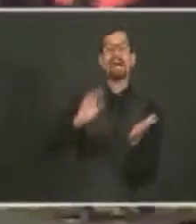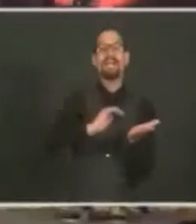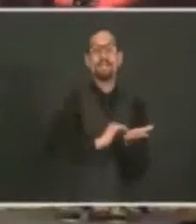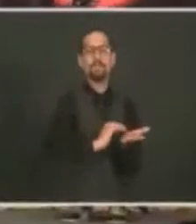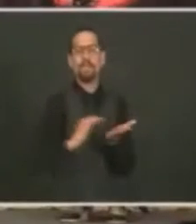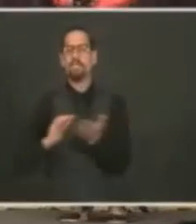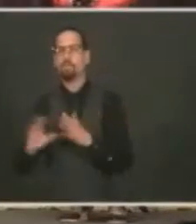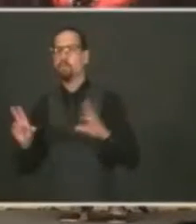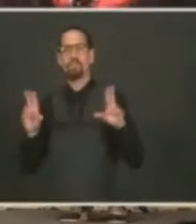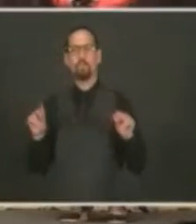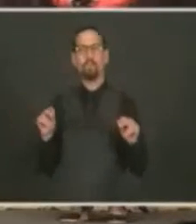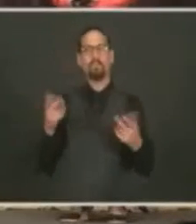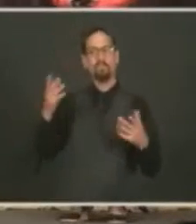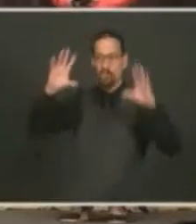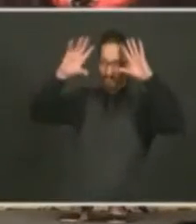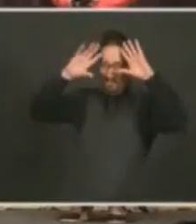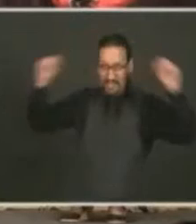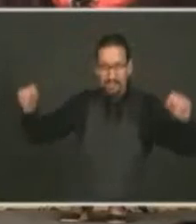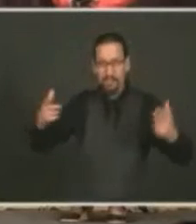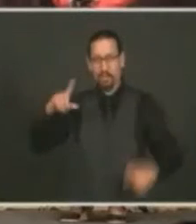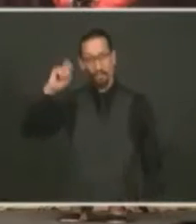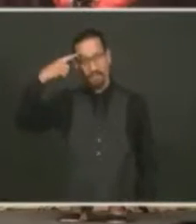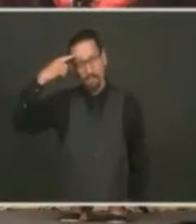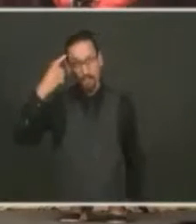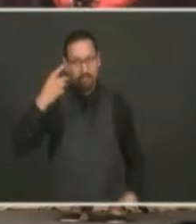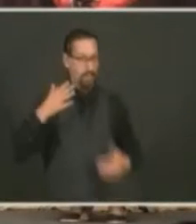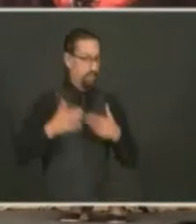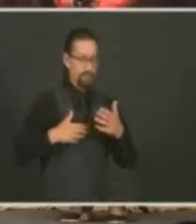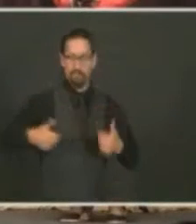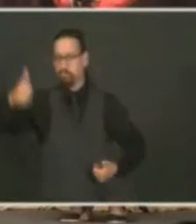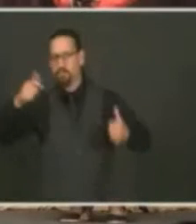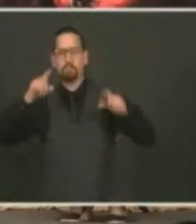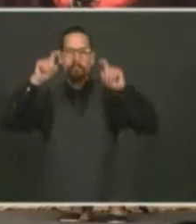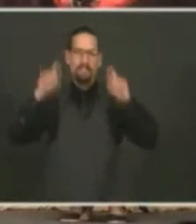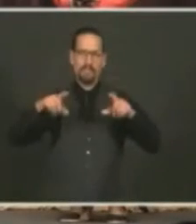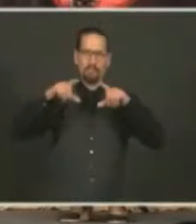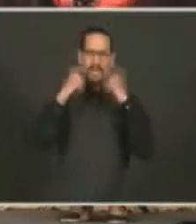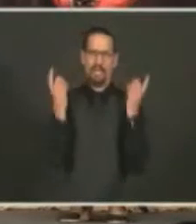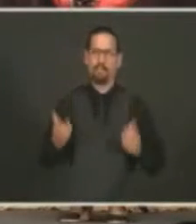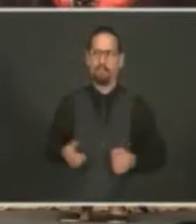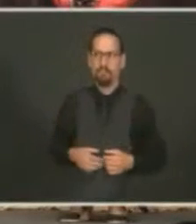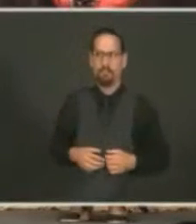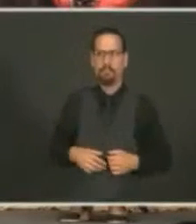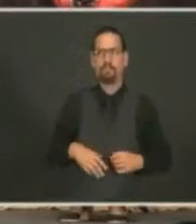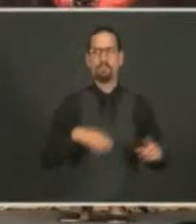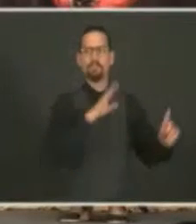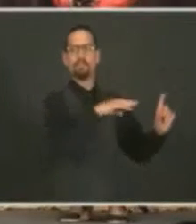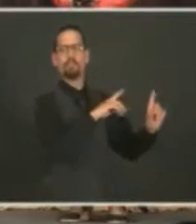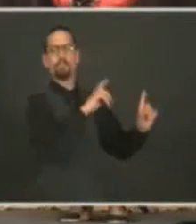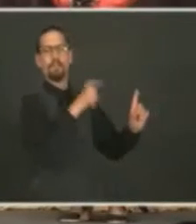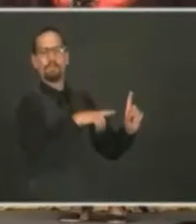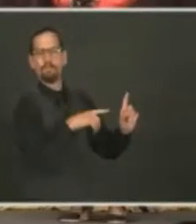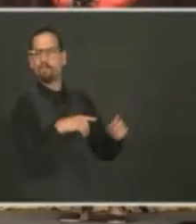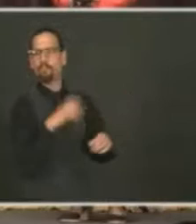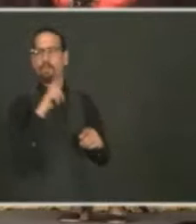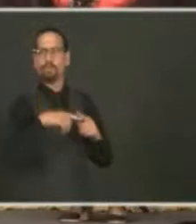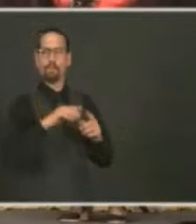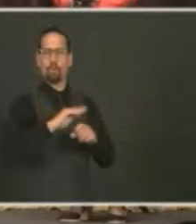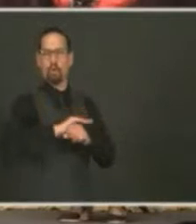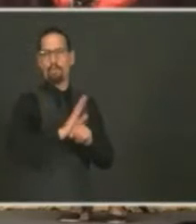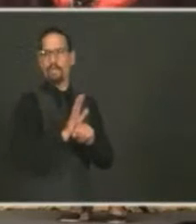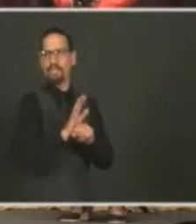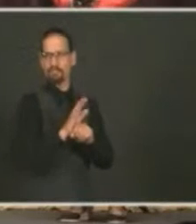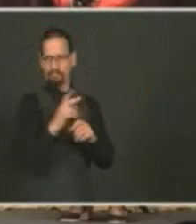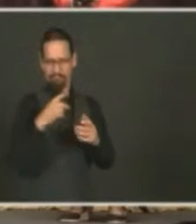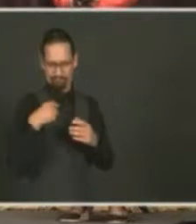Well, Governor, if you started the Crush COVID program to make sure that we're trying to actually stop COVID, have these state troopers not wearing their mask, and you're